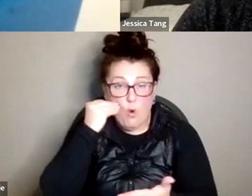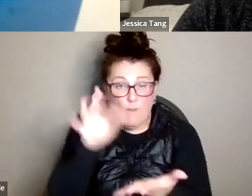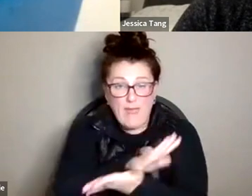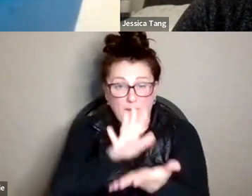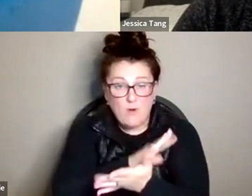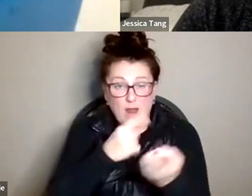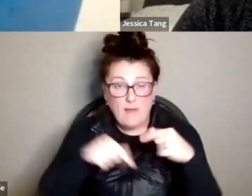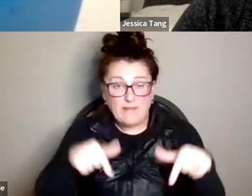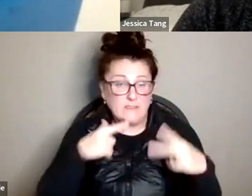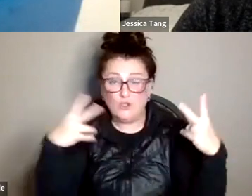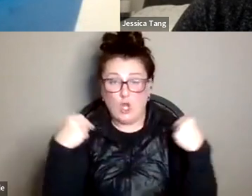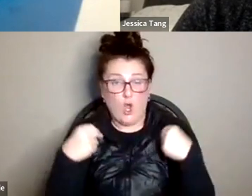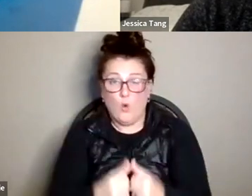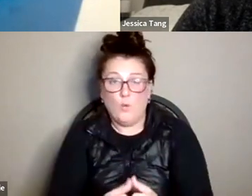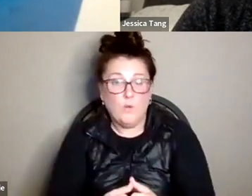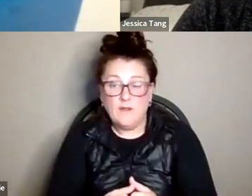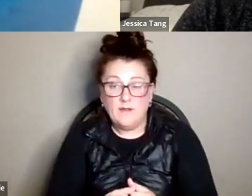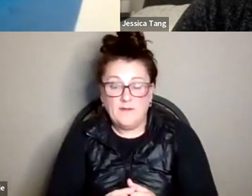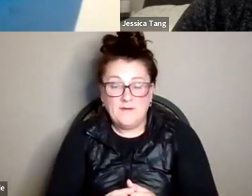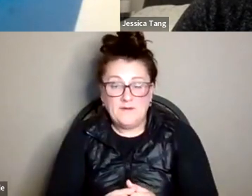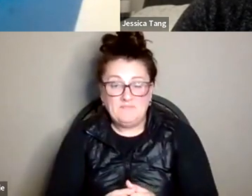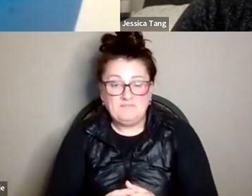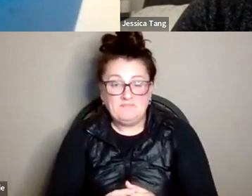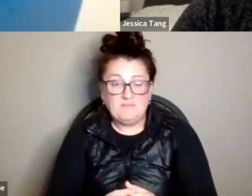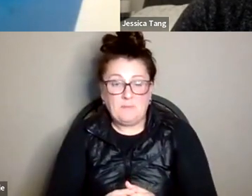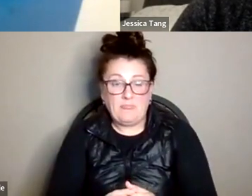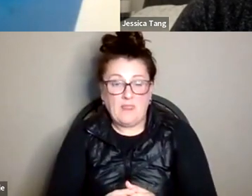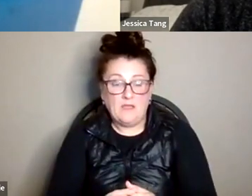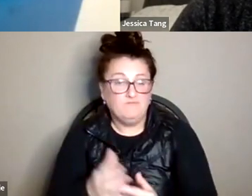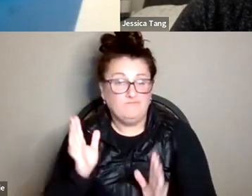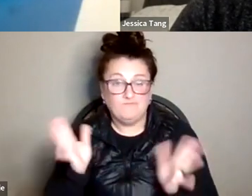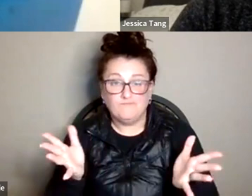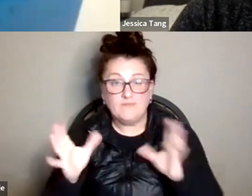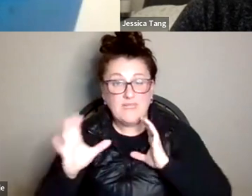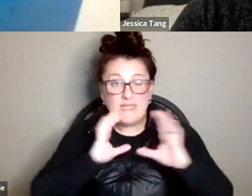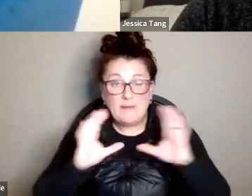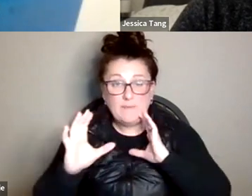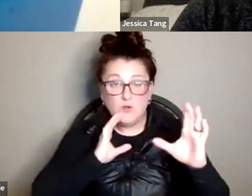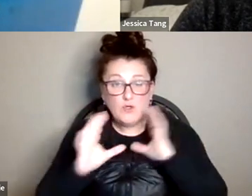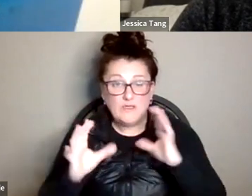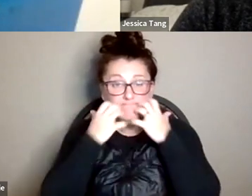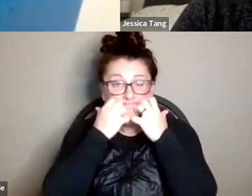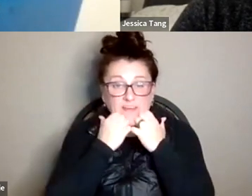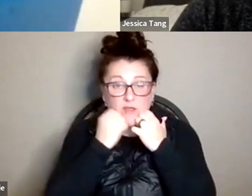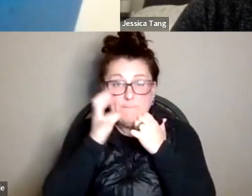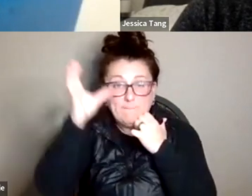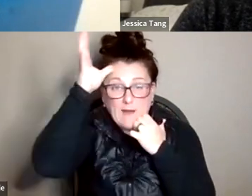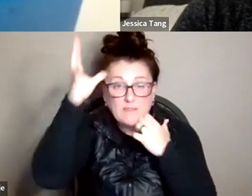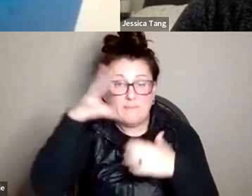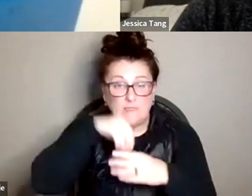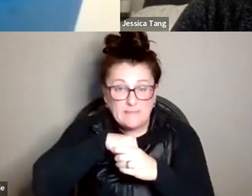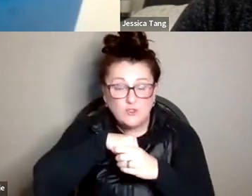answer was no. So moving on from there, the communication and valuing parent